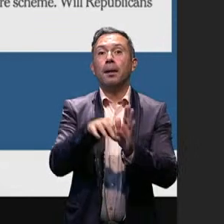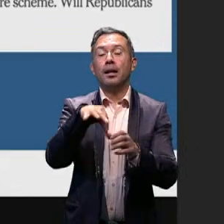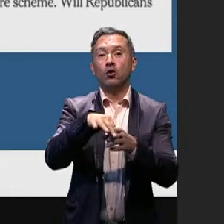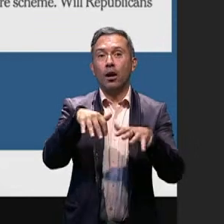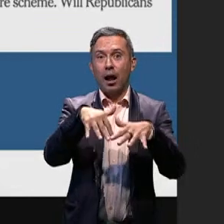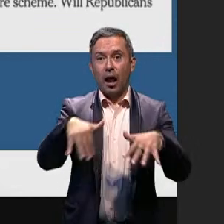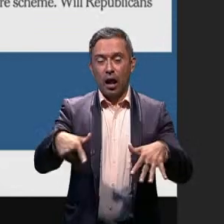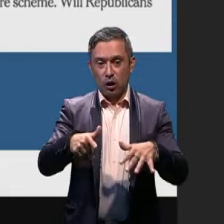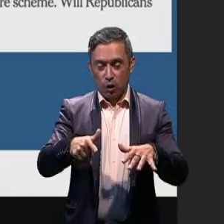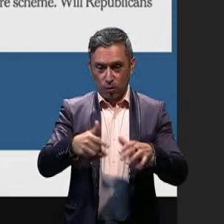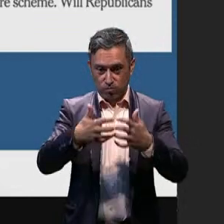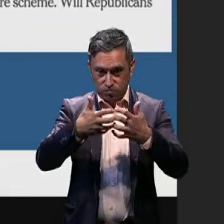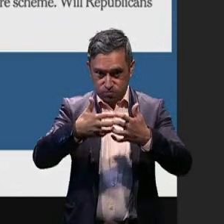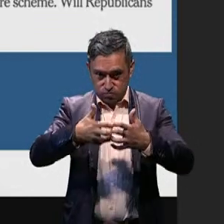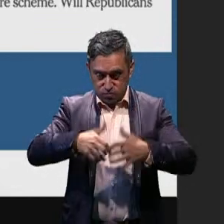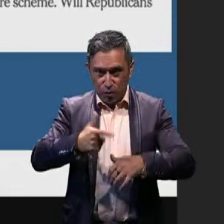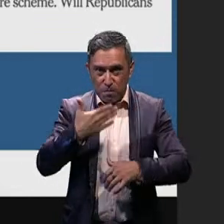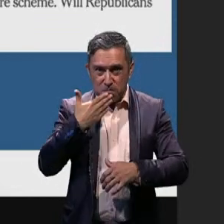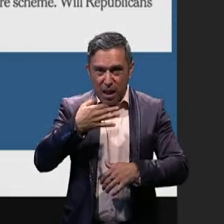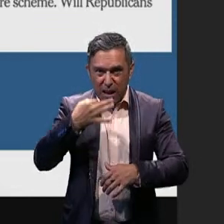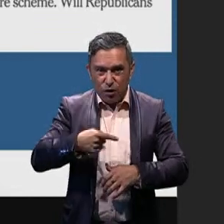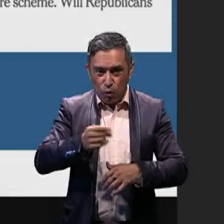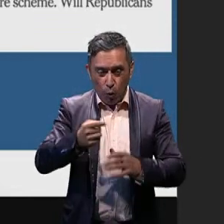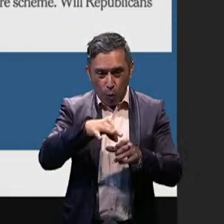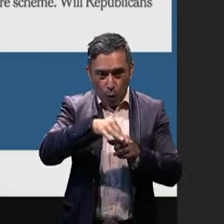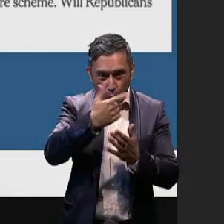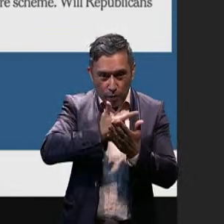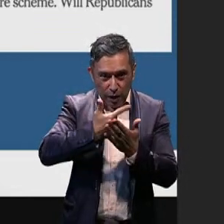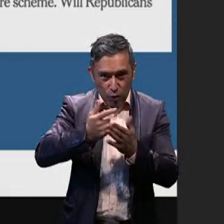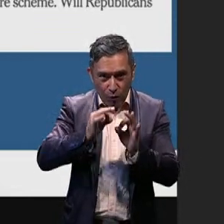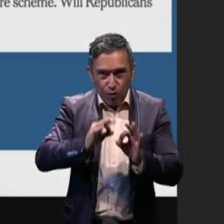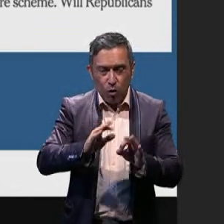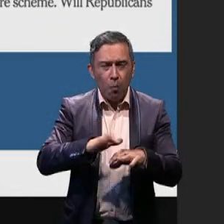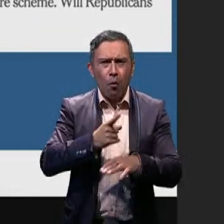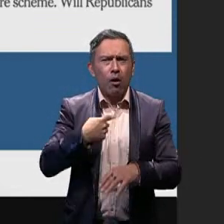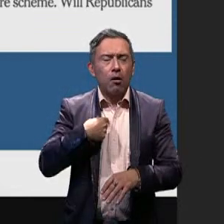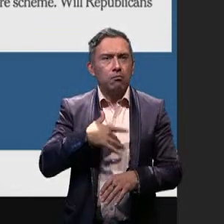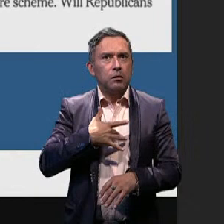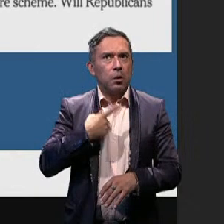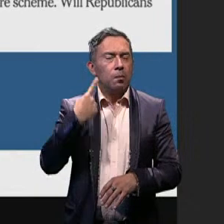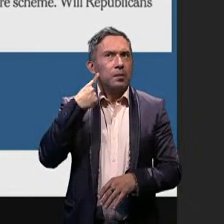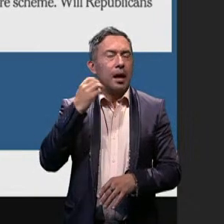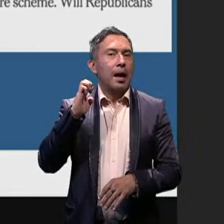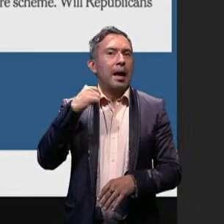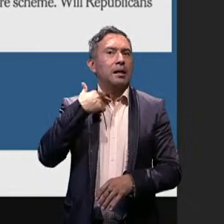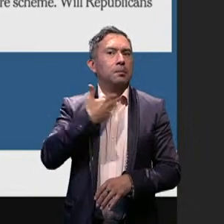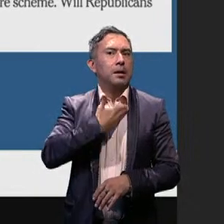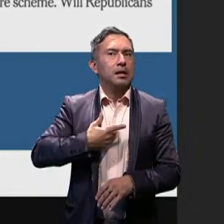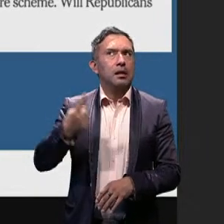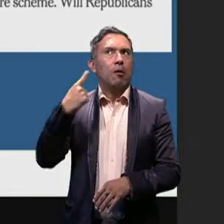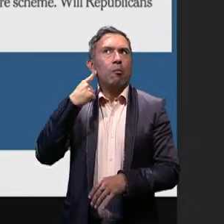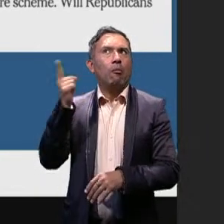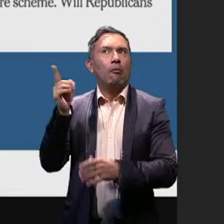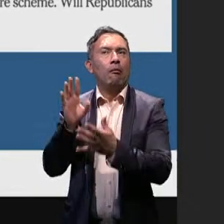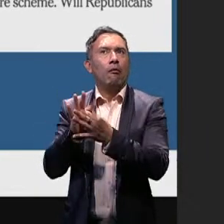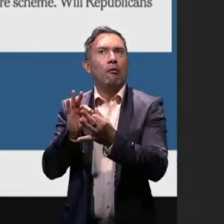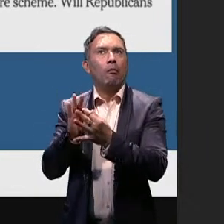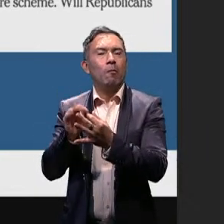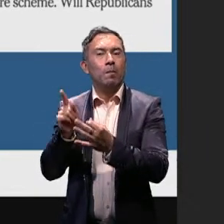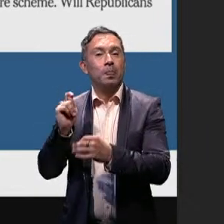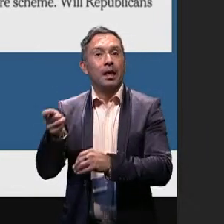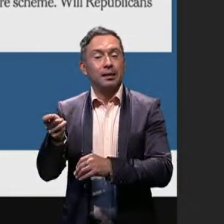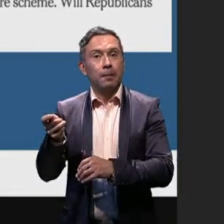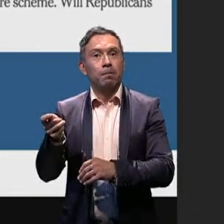former president. So this is a post-fact era that